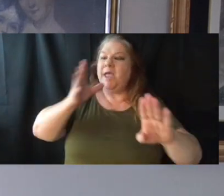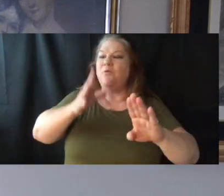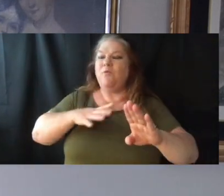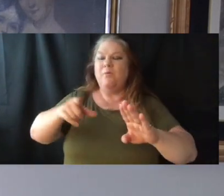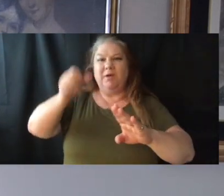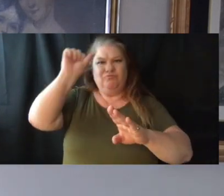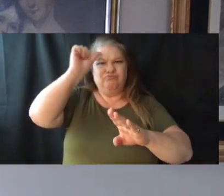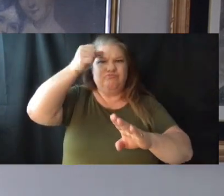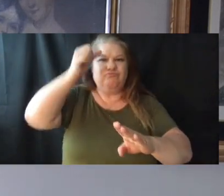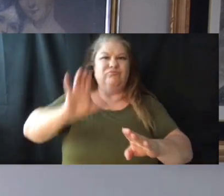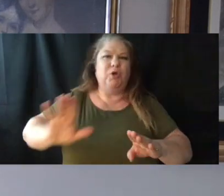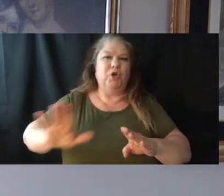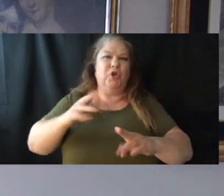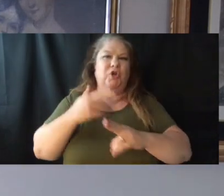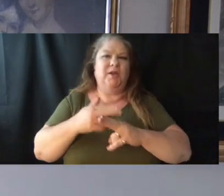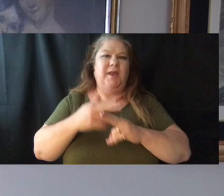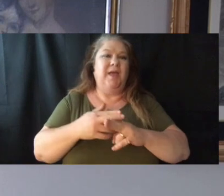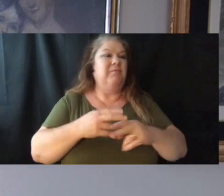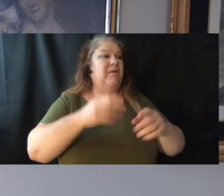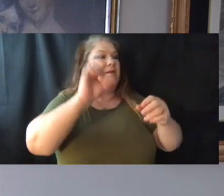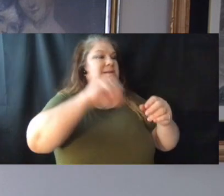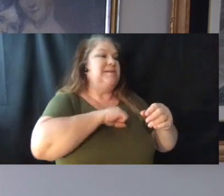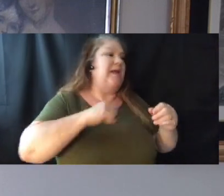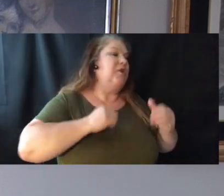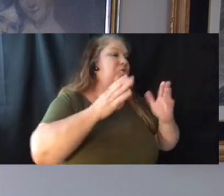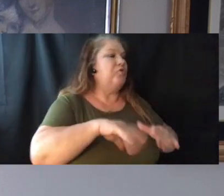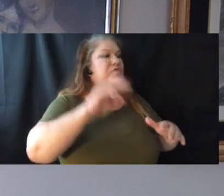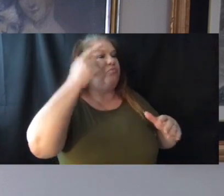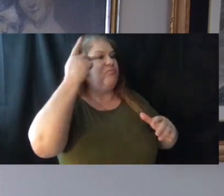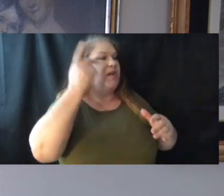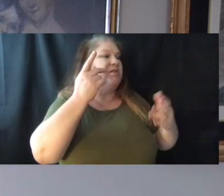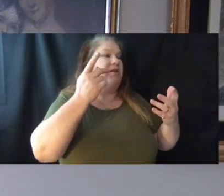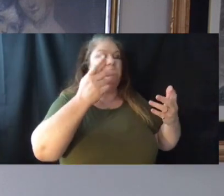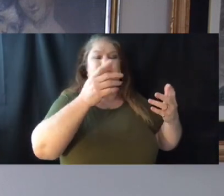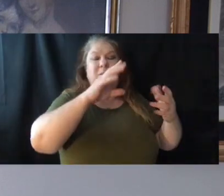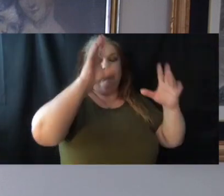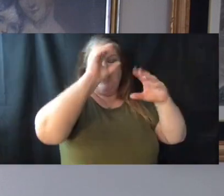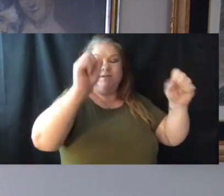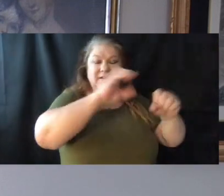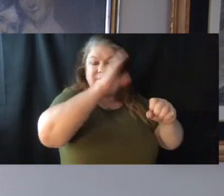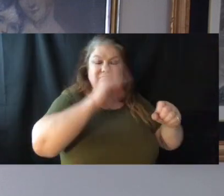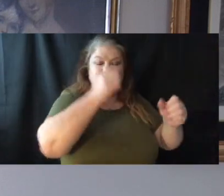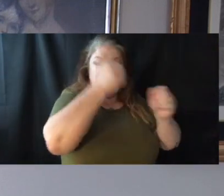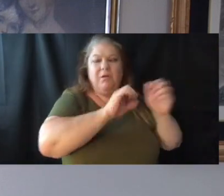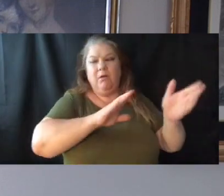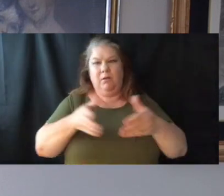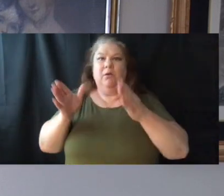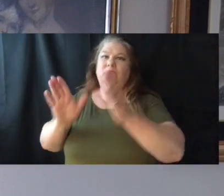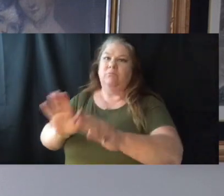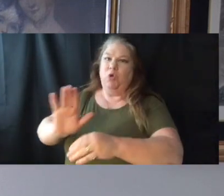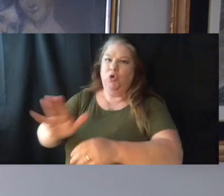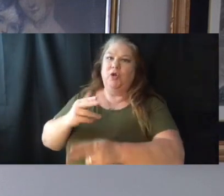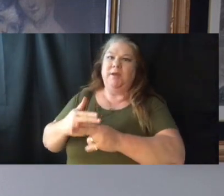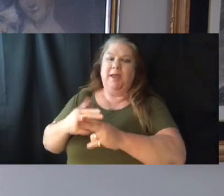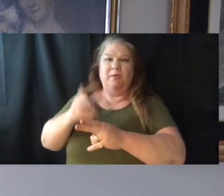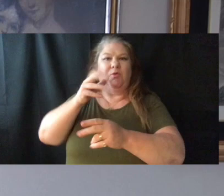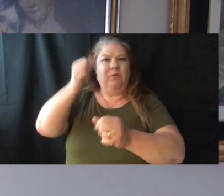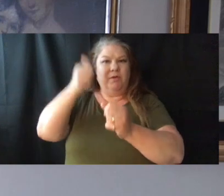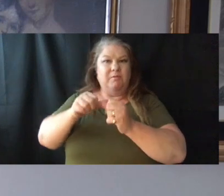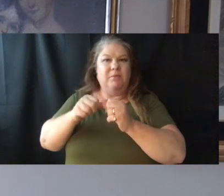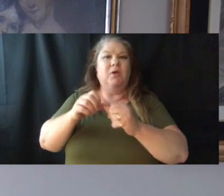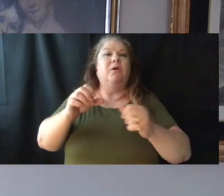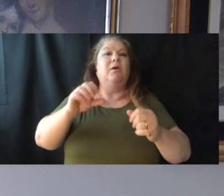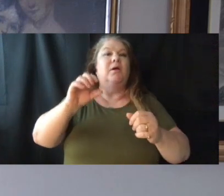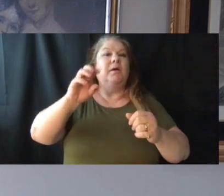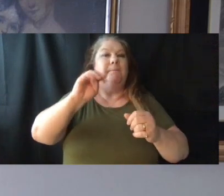of senators and presidents have been forgotten, end quote. That's because she was, as Michigan Governor Jennifer Granholm called